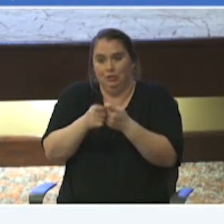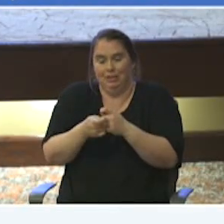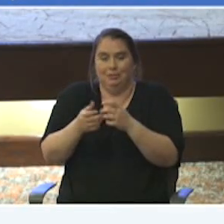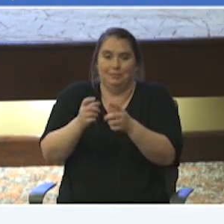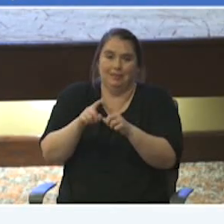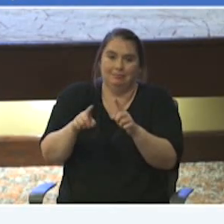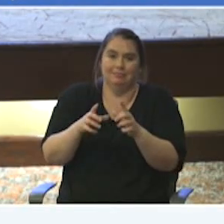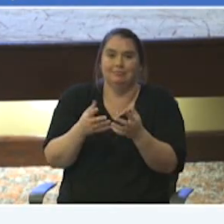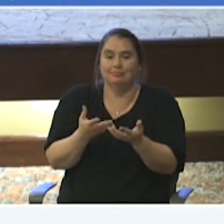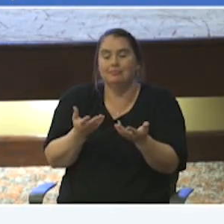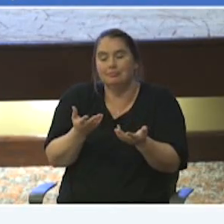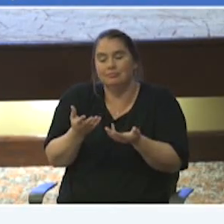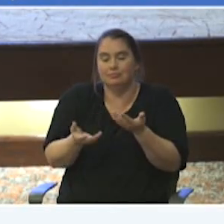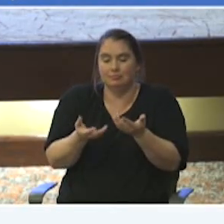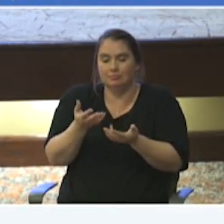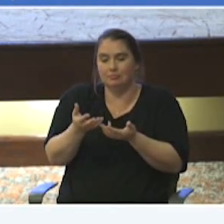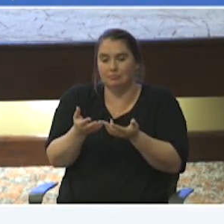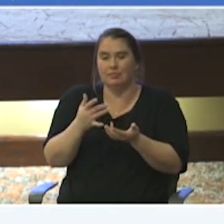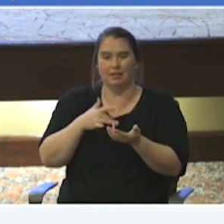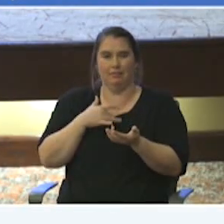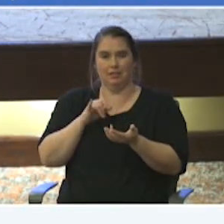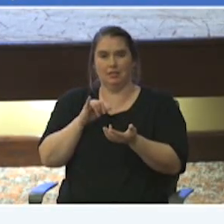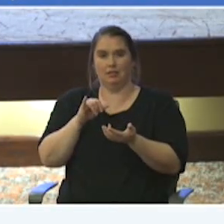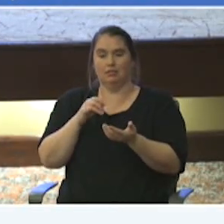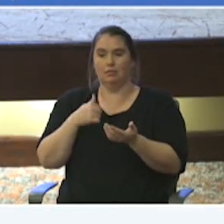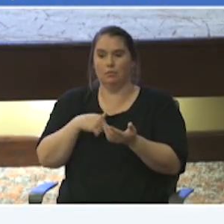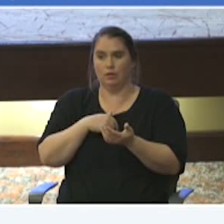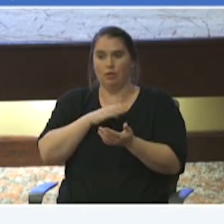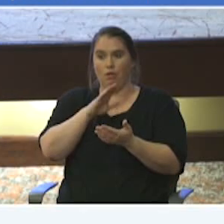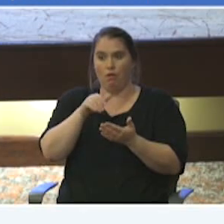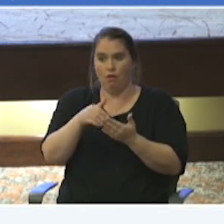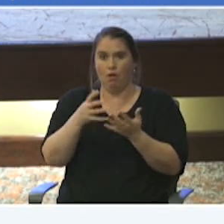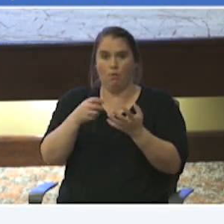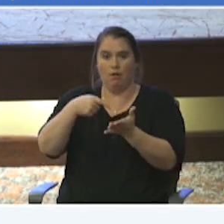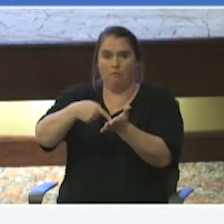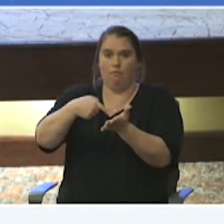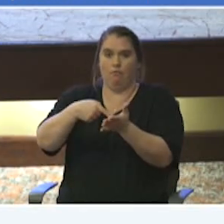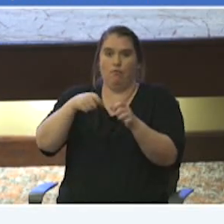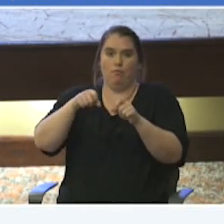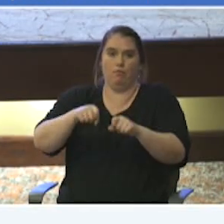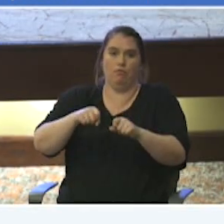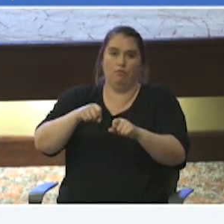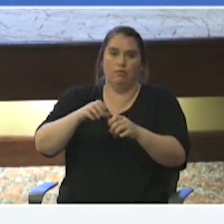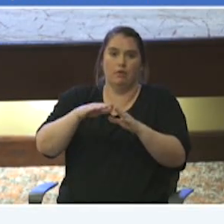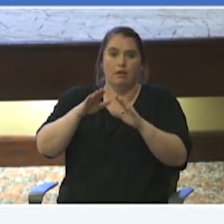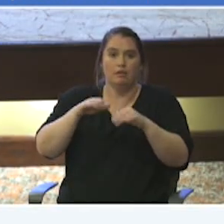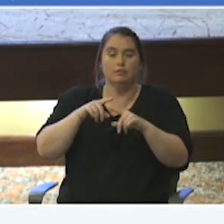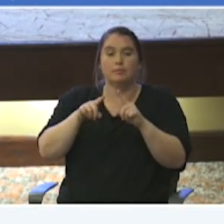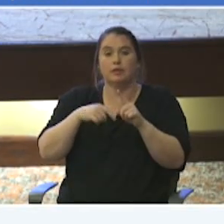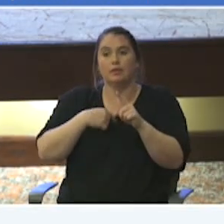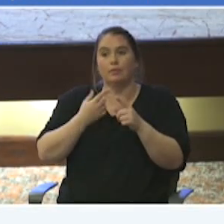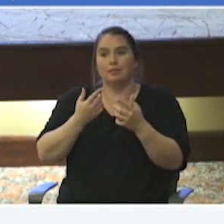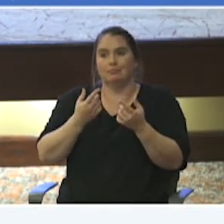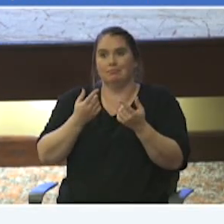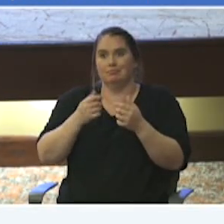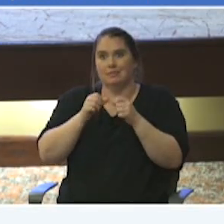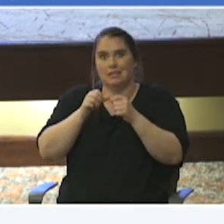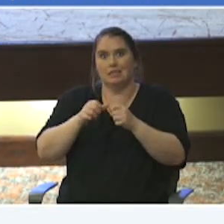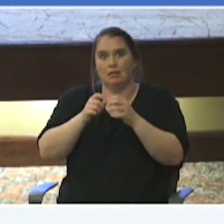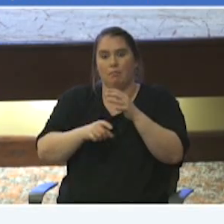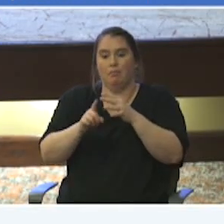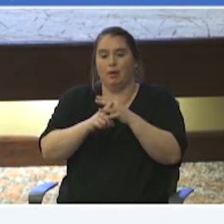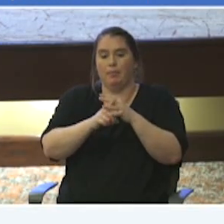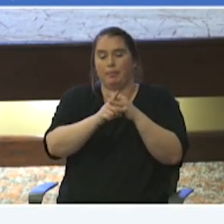It feels like, yeah, because we're all trying to get affordable housing, and we keep adding these things on, and I know that, but if they are going to put it in